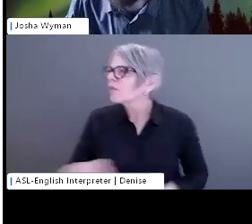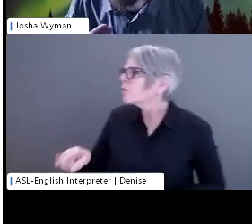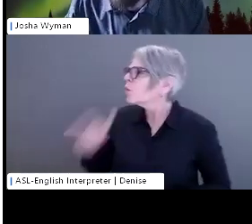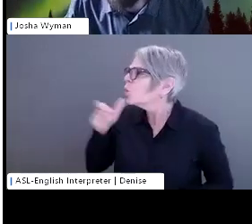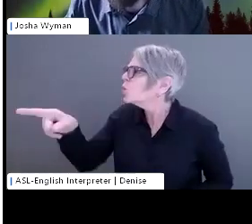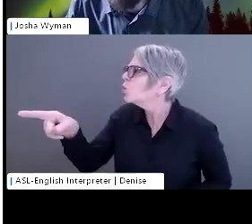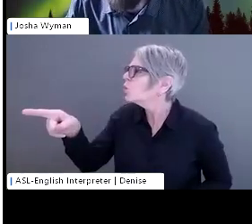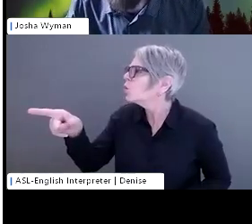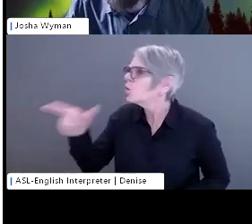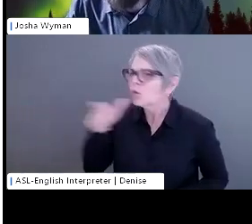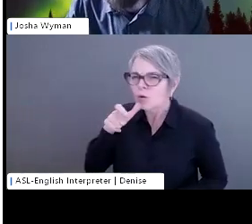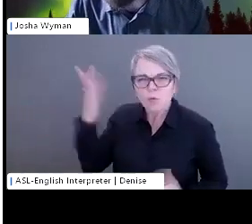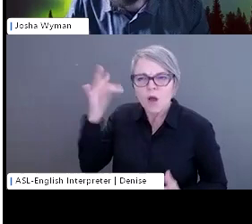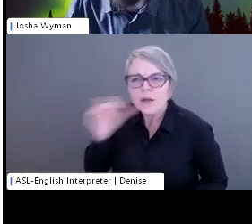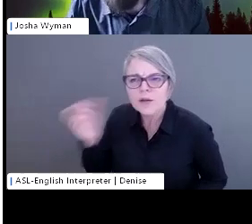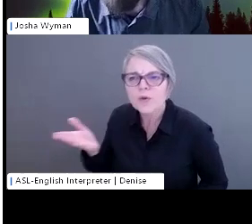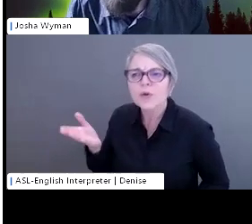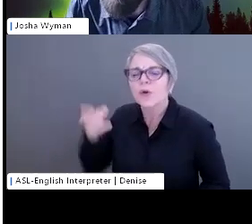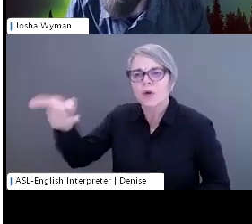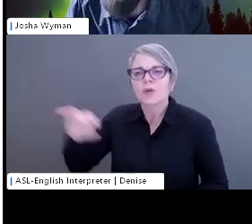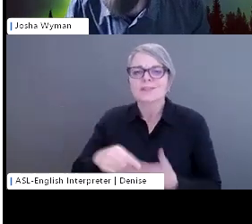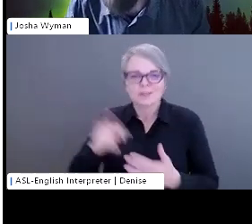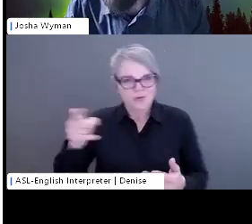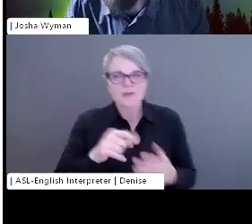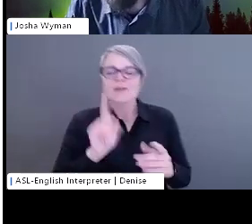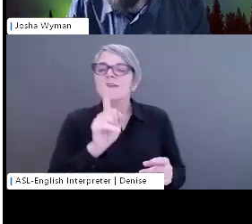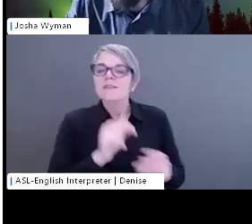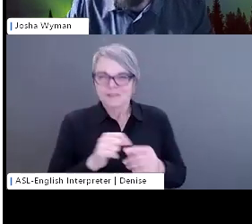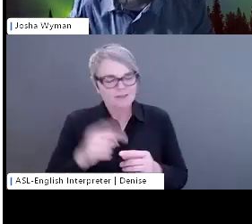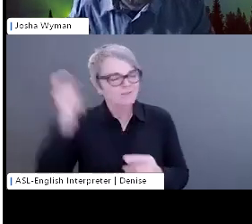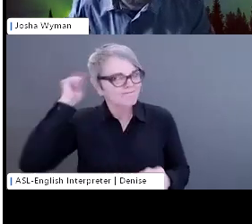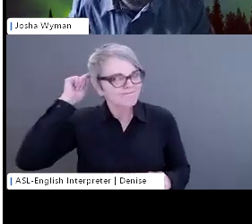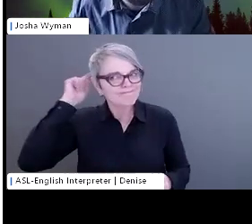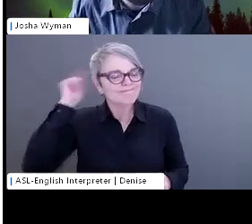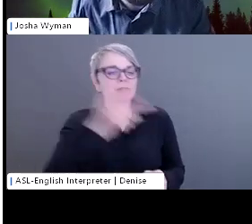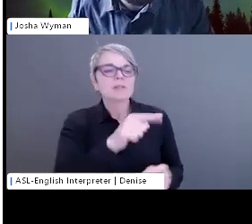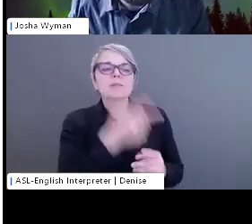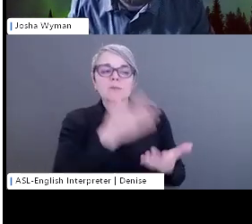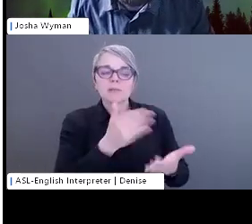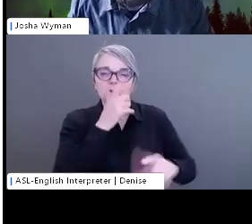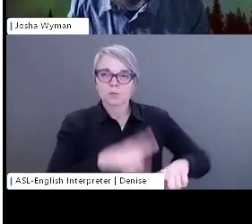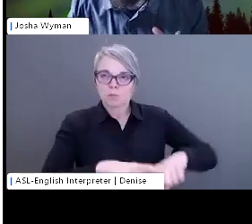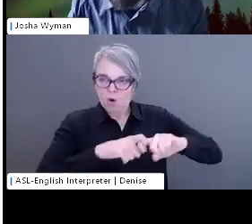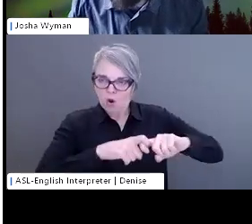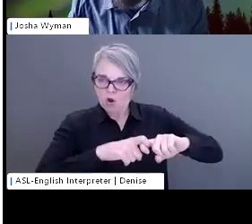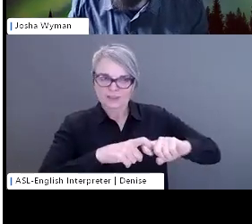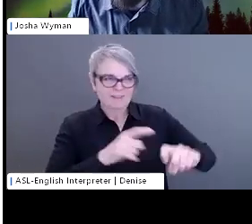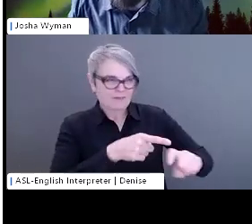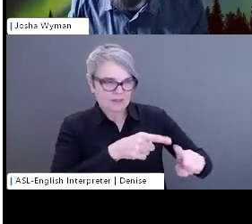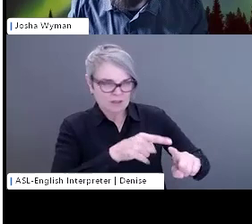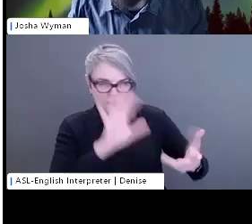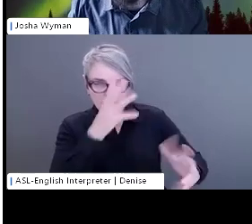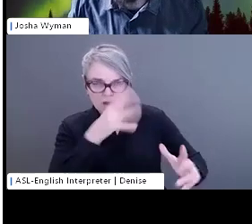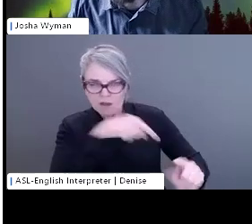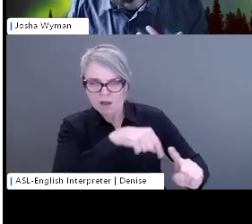very cognizant that it is an ongoing process and that you might need to pause the interview and resume another time. And then speak slowly